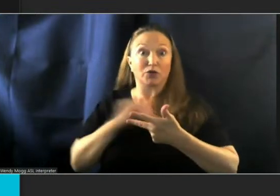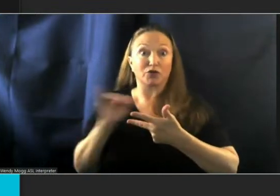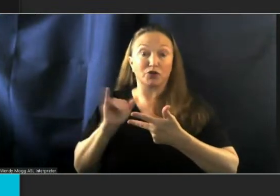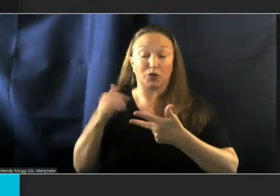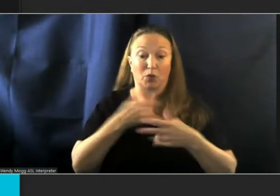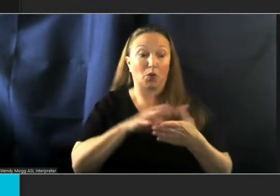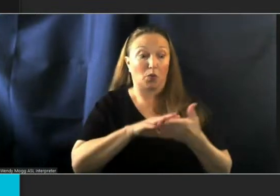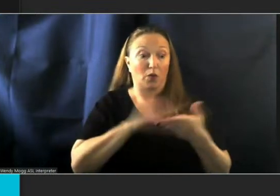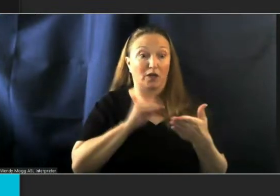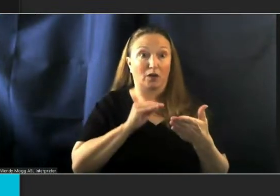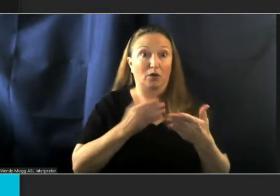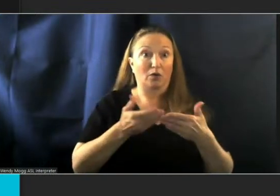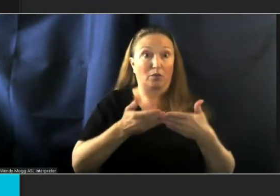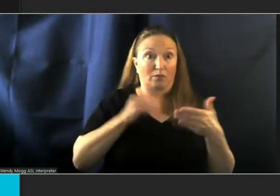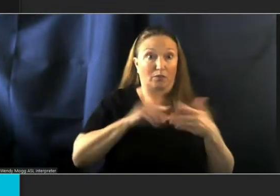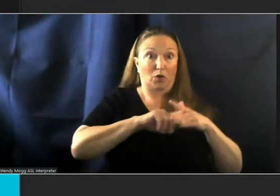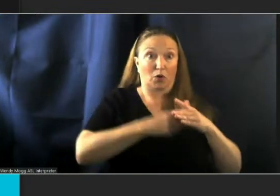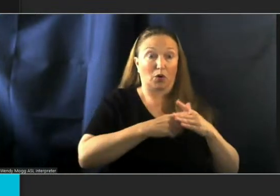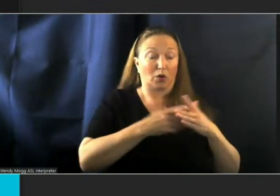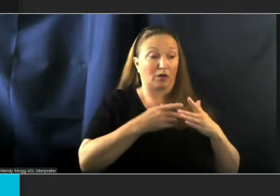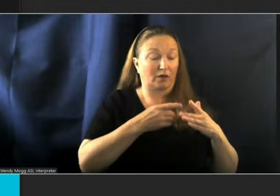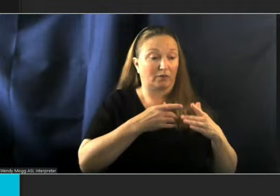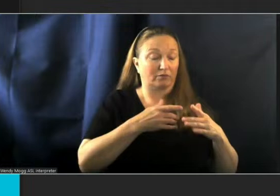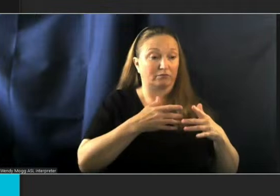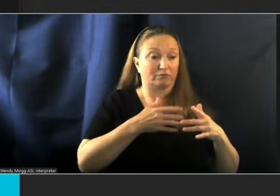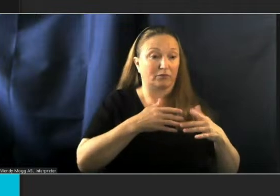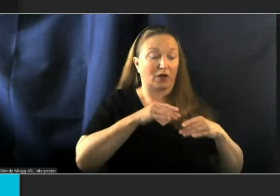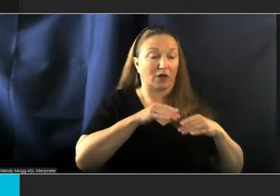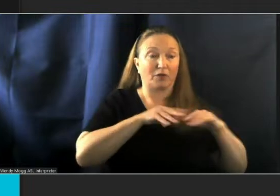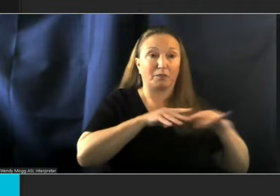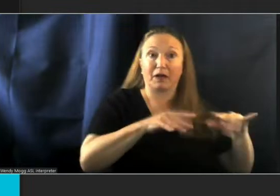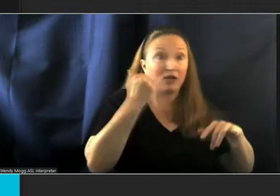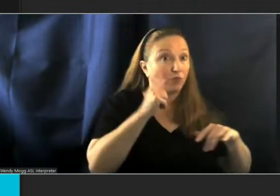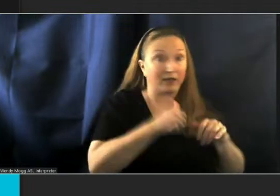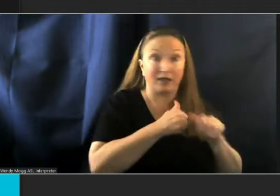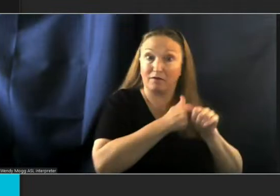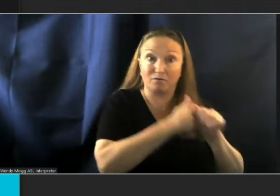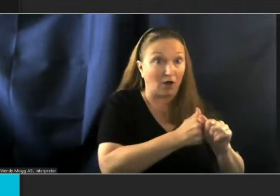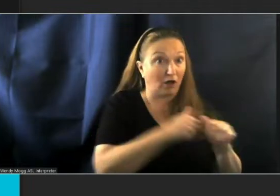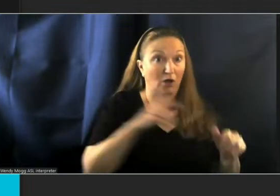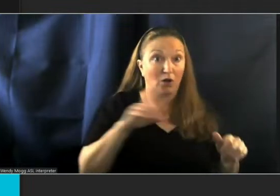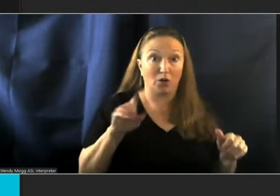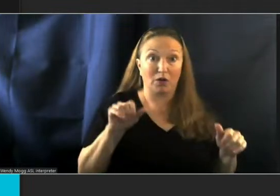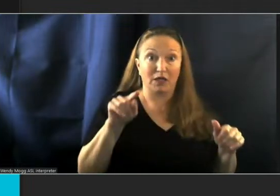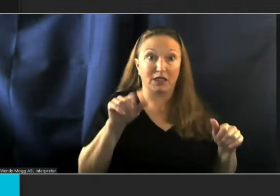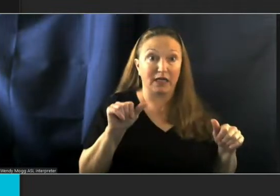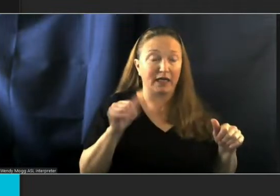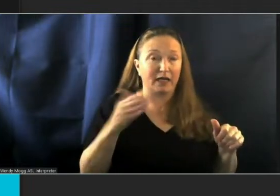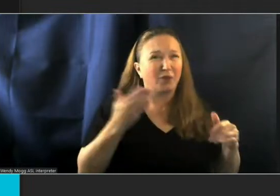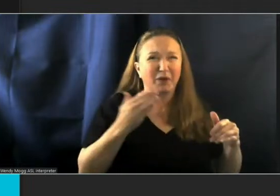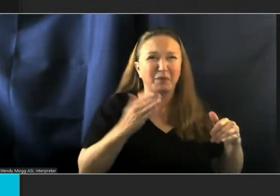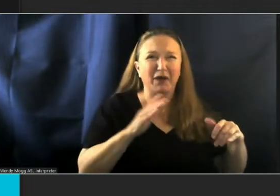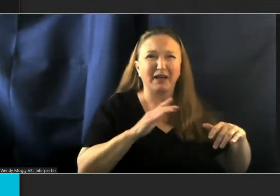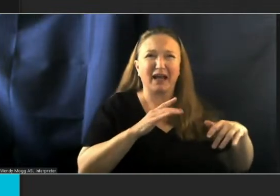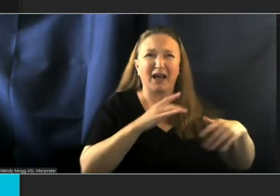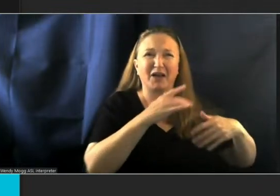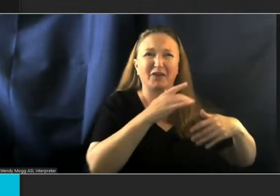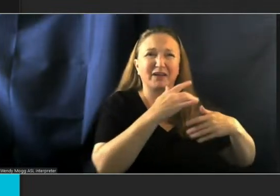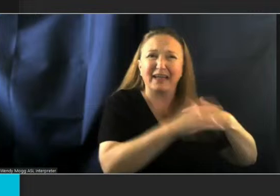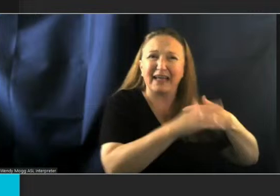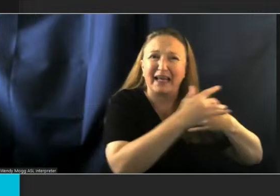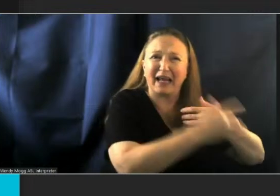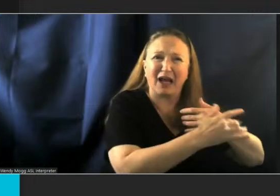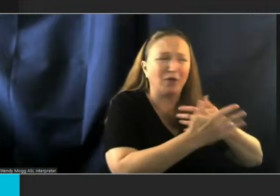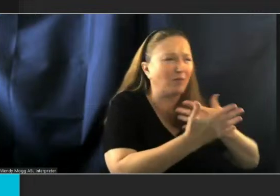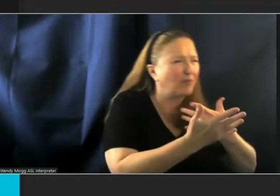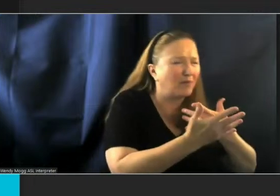this pandemic that if we didn't track our own data, we might have gaps in that data because it won't necessarily